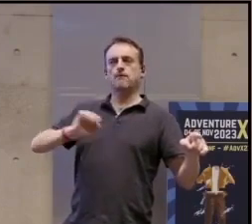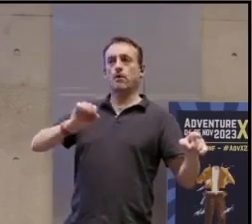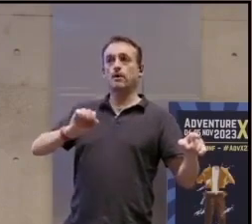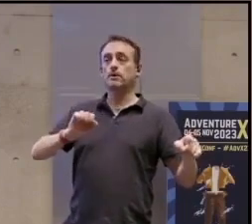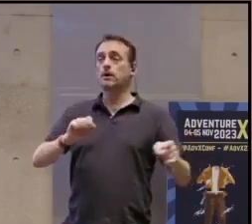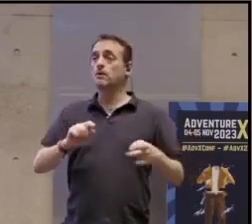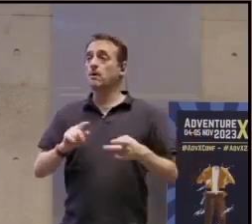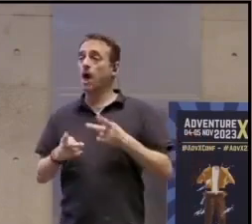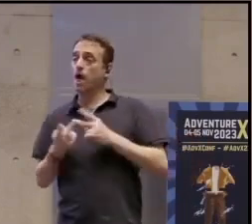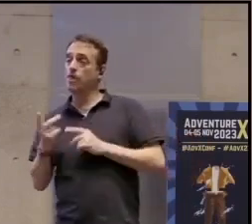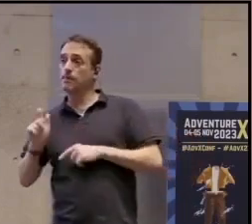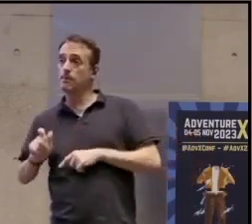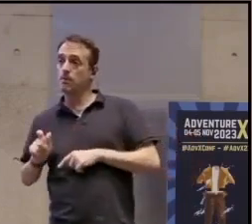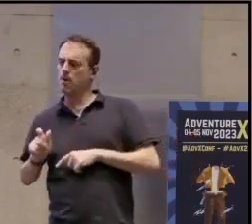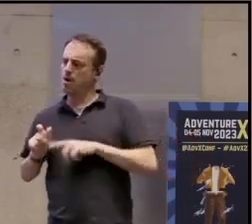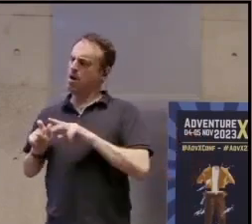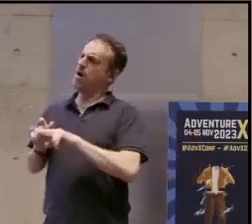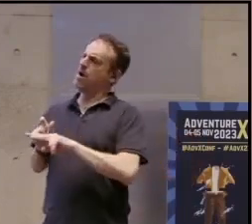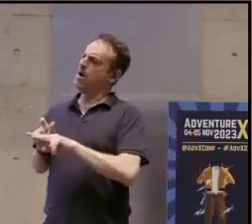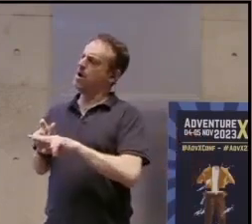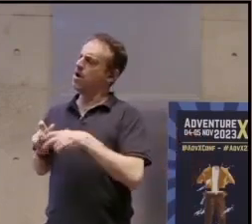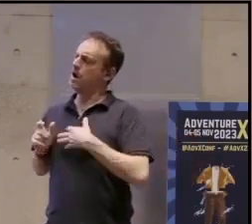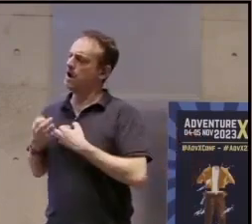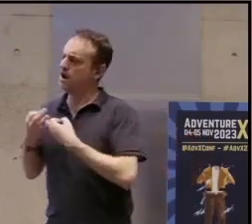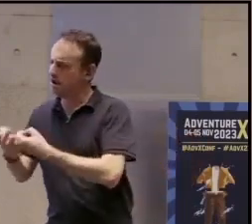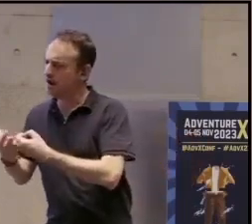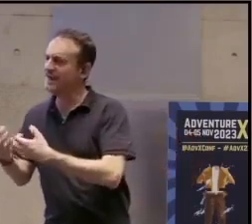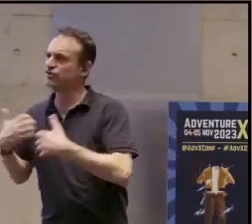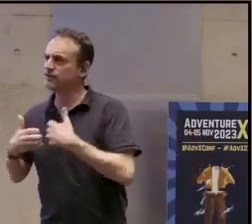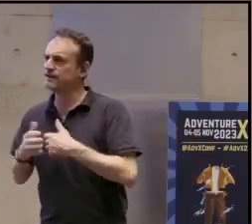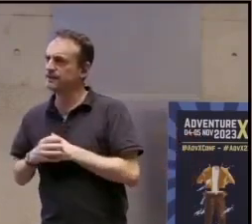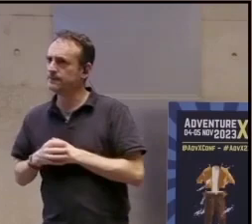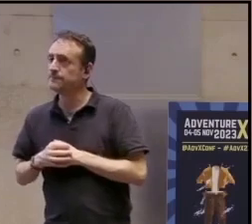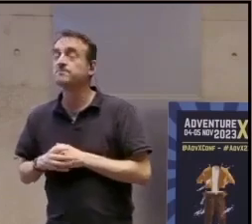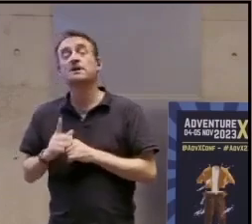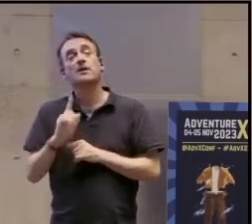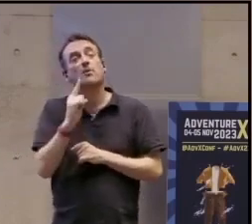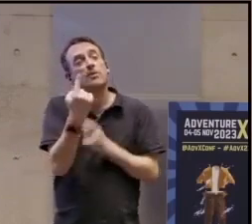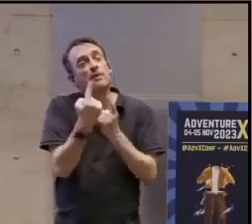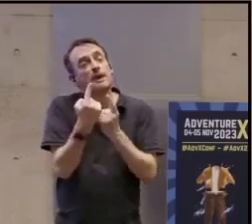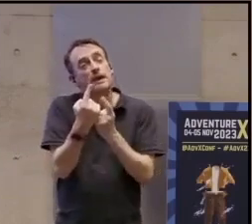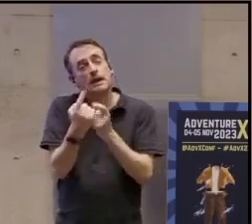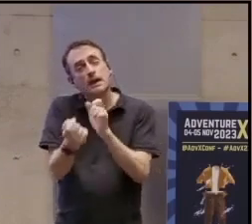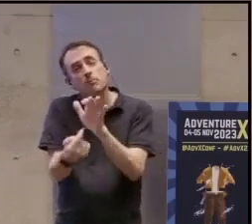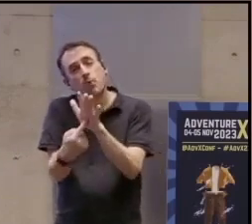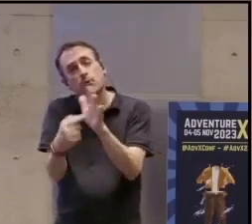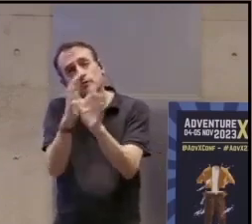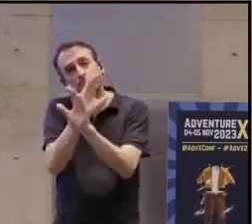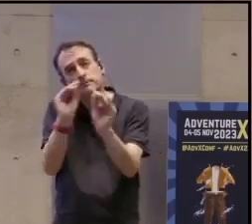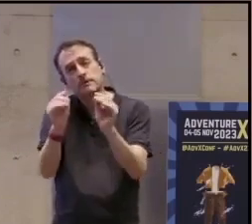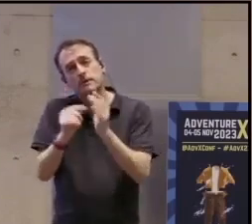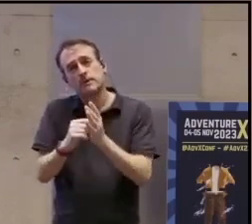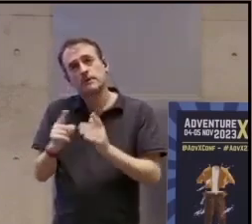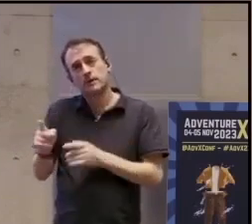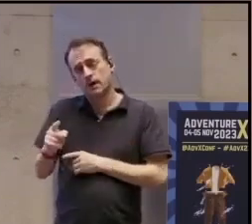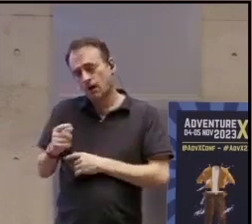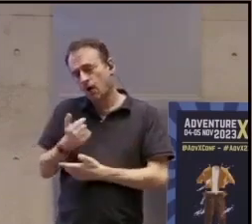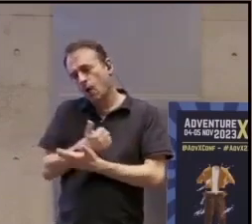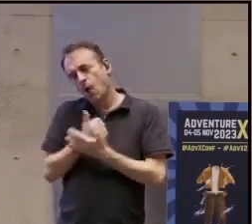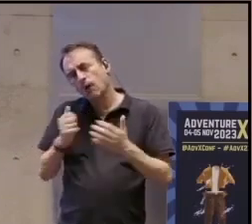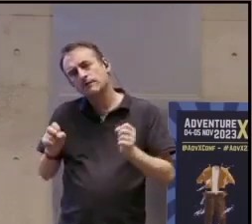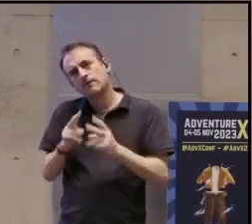One thing that's really important that I would take away from this is that what we did with We'll Always Have Paris is